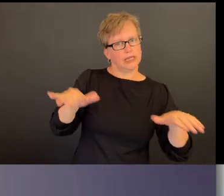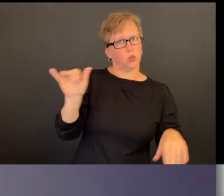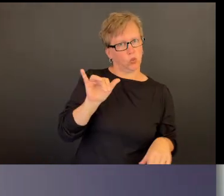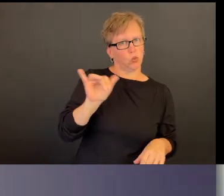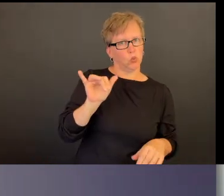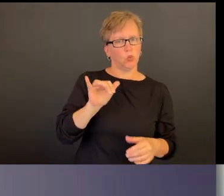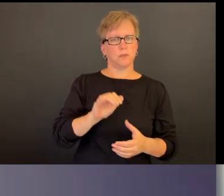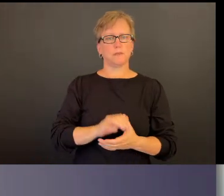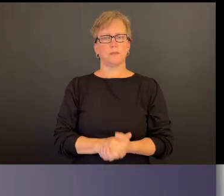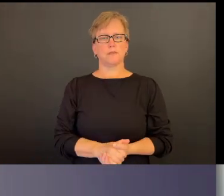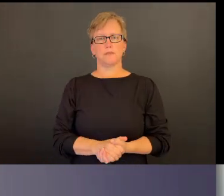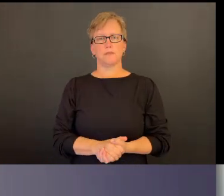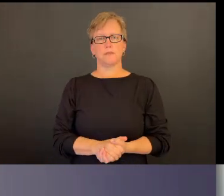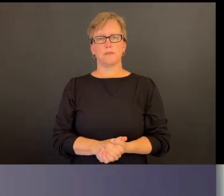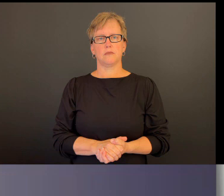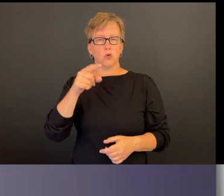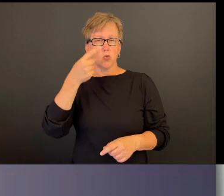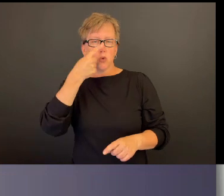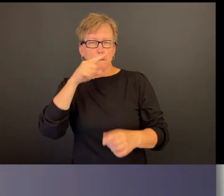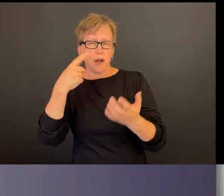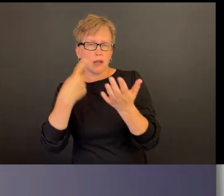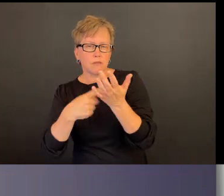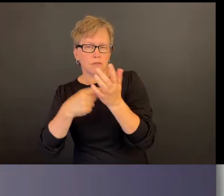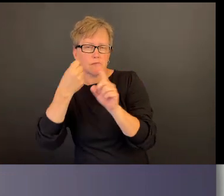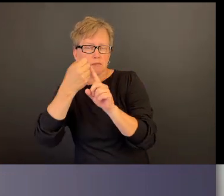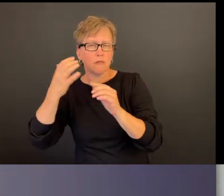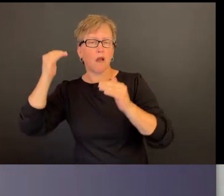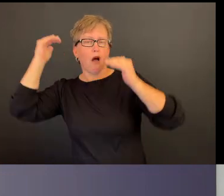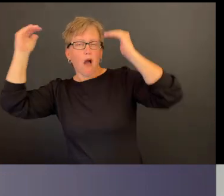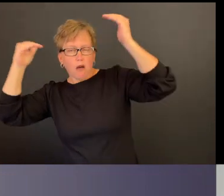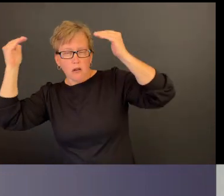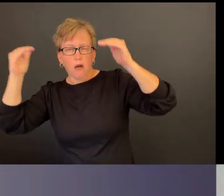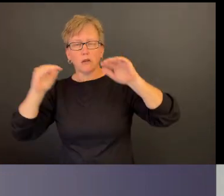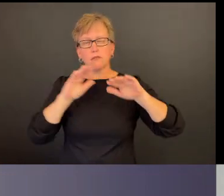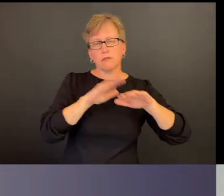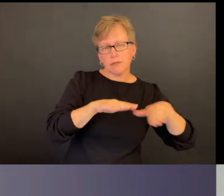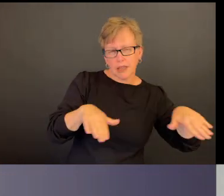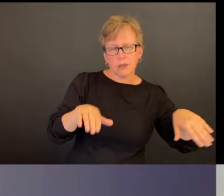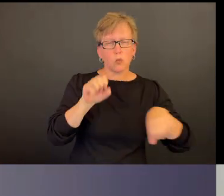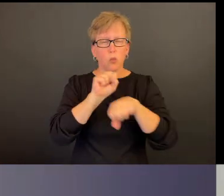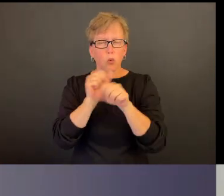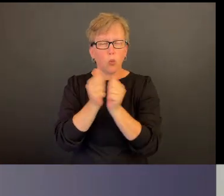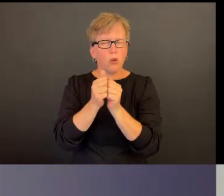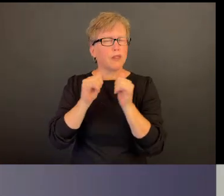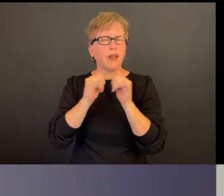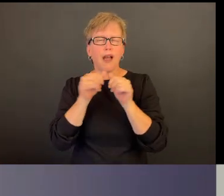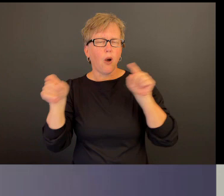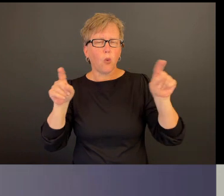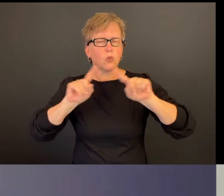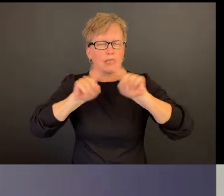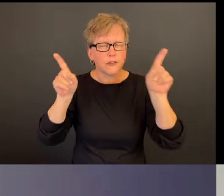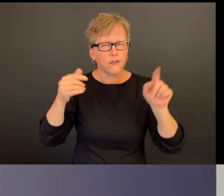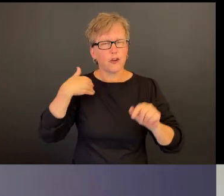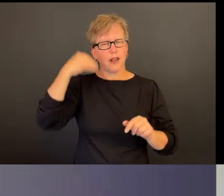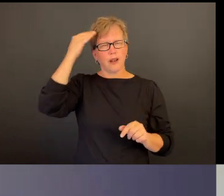recovery program, you do it for adults, but you also do it in children. And can you talk about the differences in